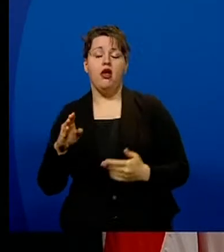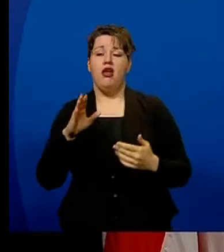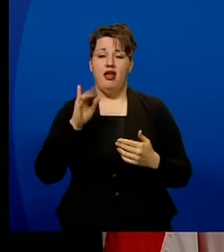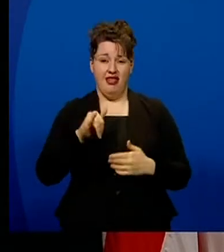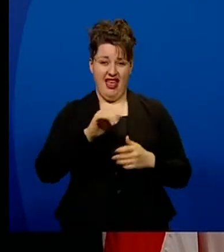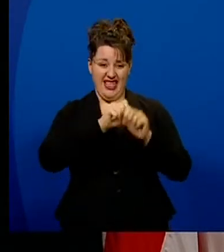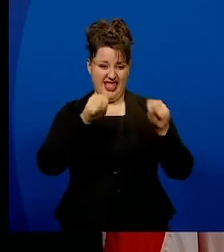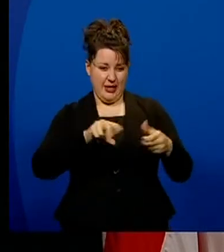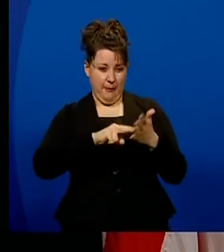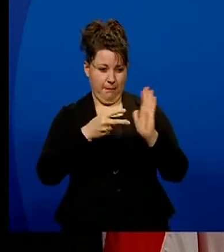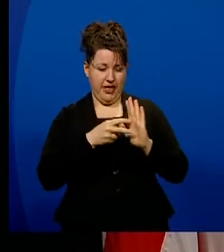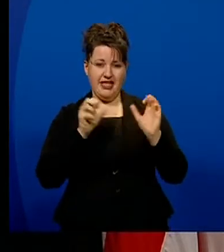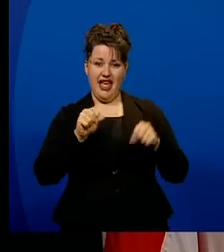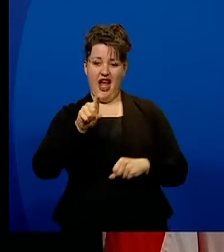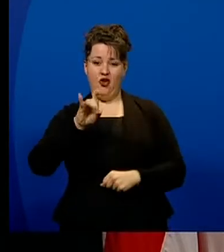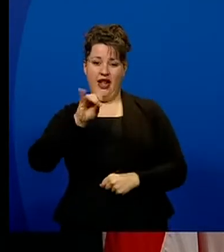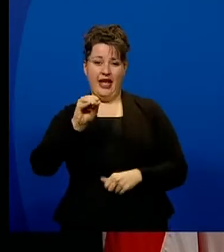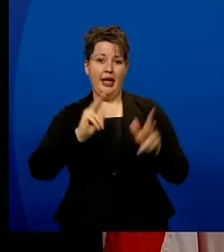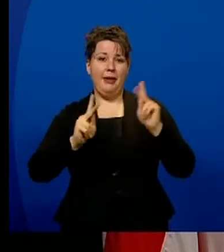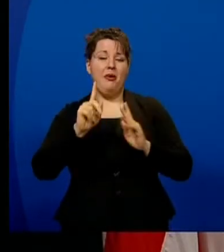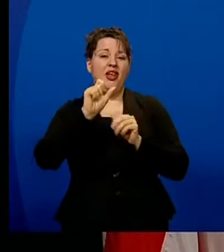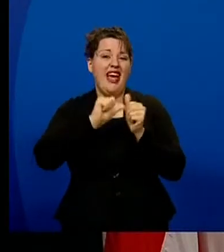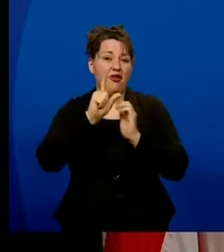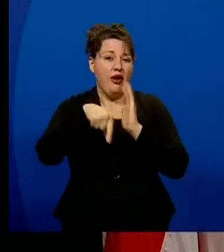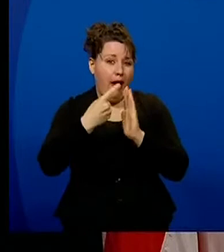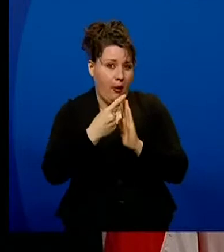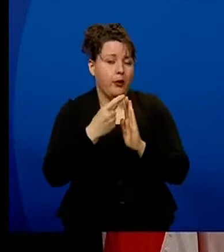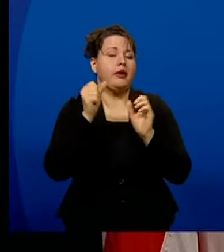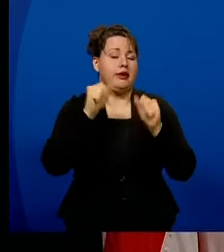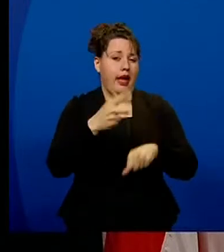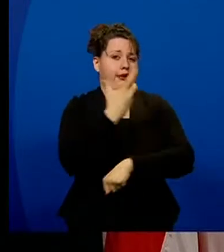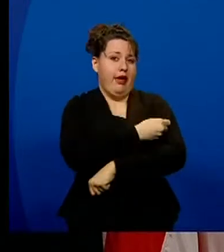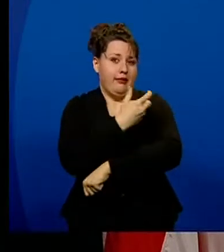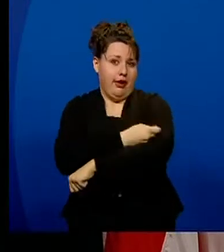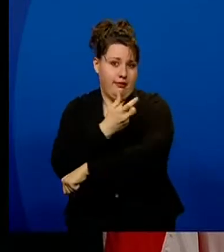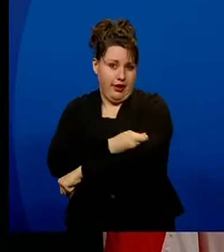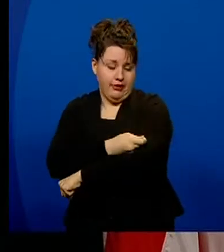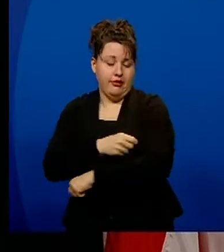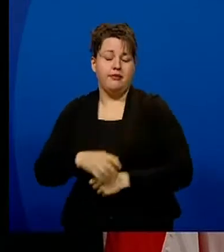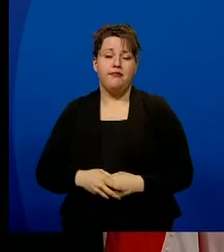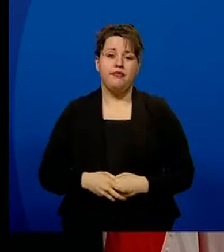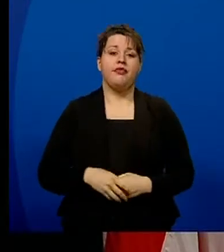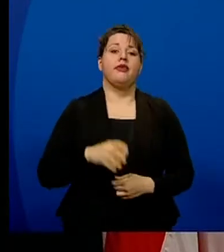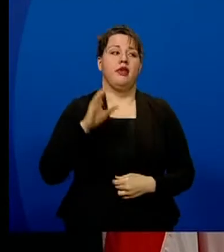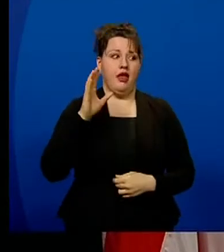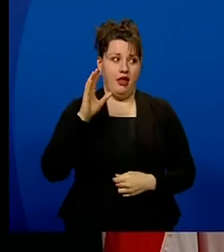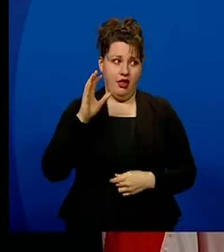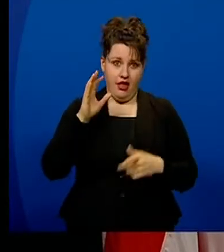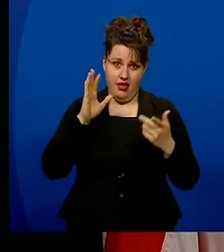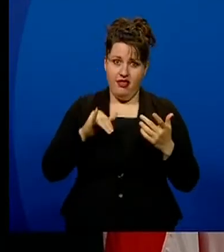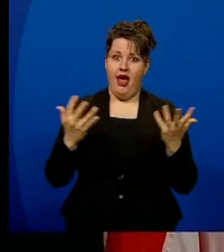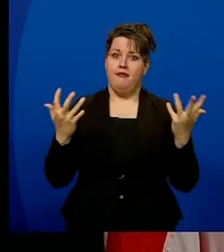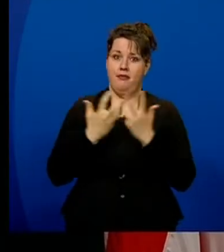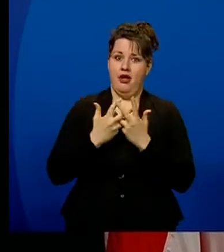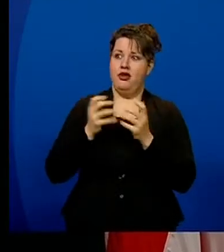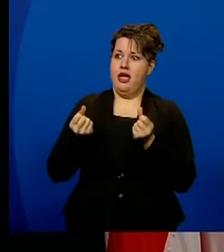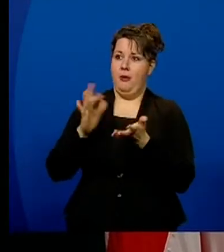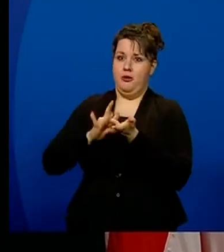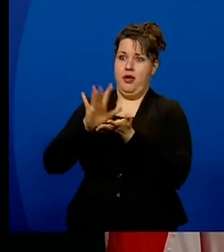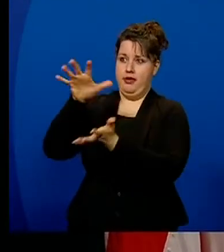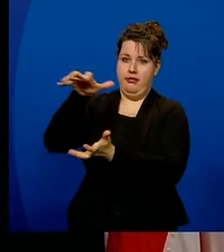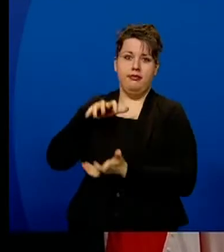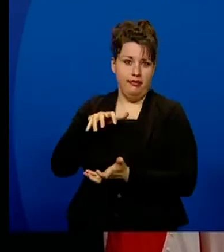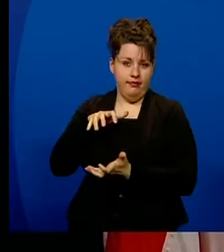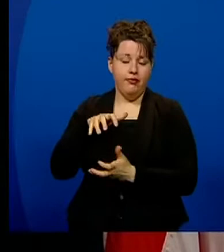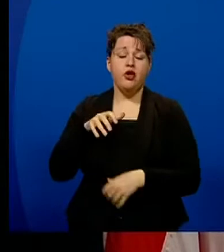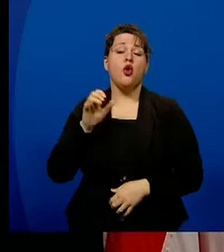to vaccinate 180 people an hour. This is scalable to the amount of vaccine provided to the county. For